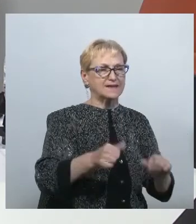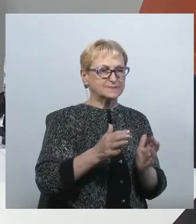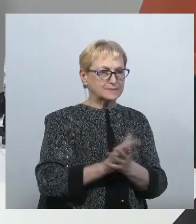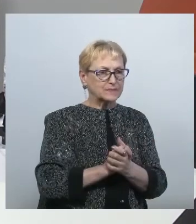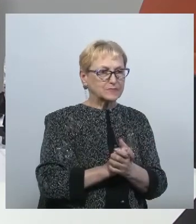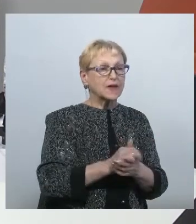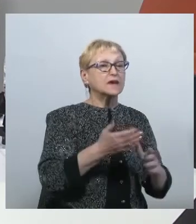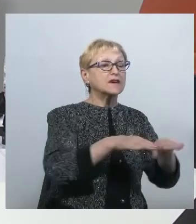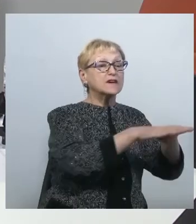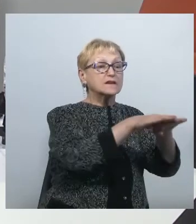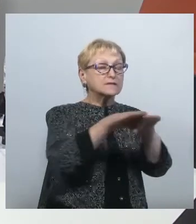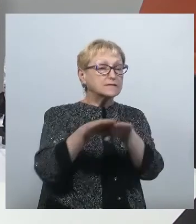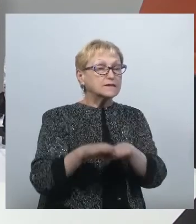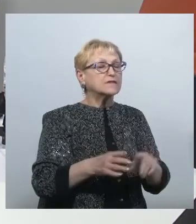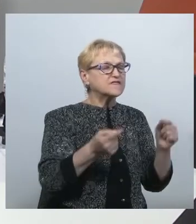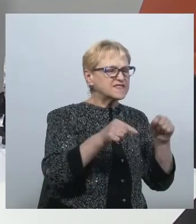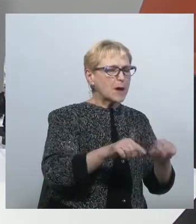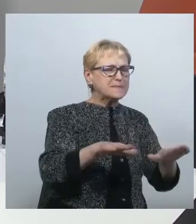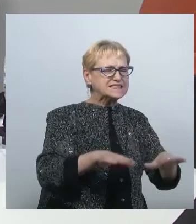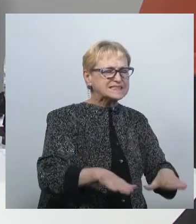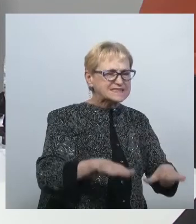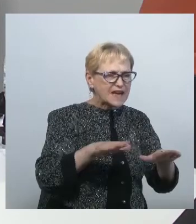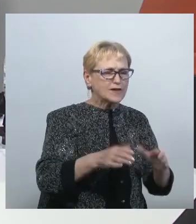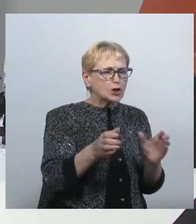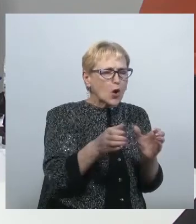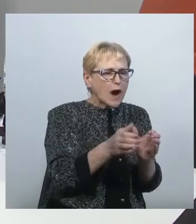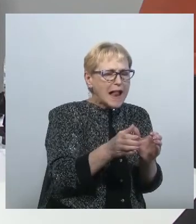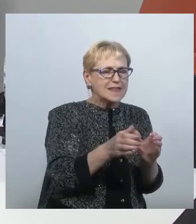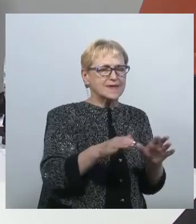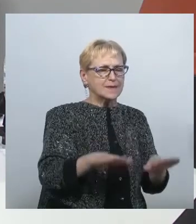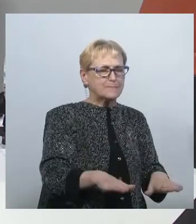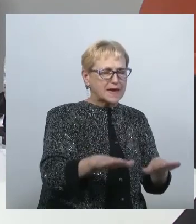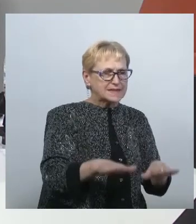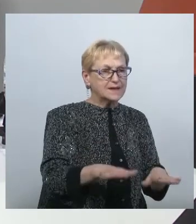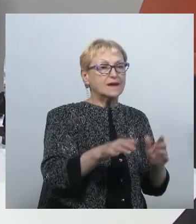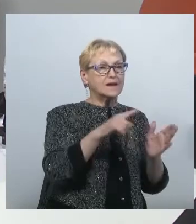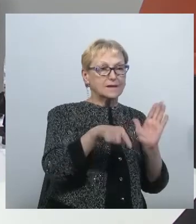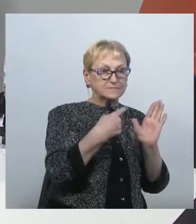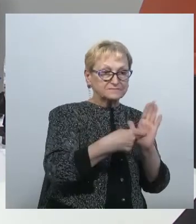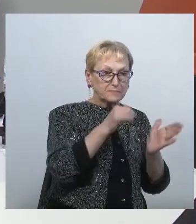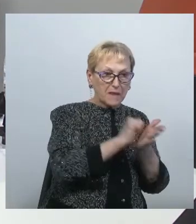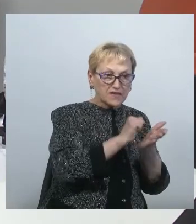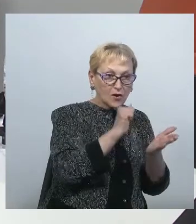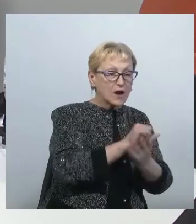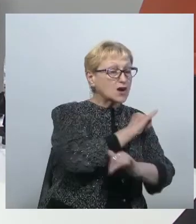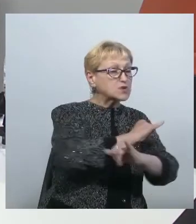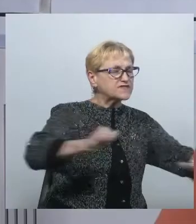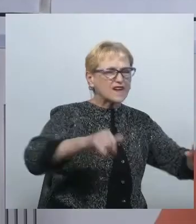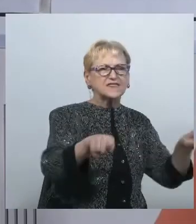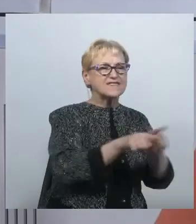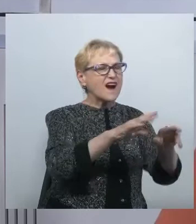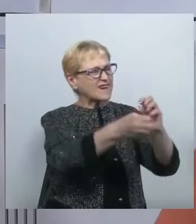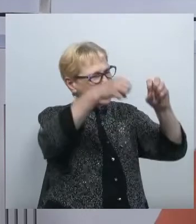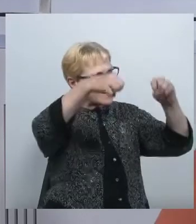of the local media globally, all around the world. This is a local media that develop